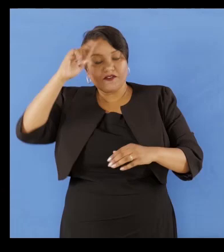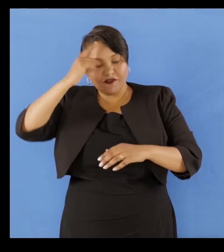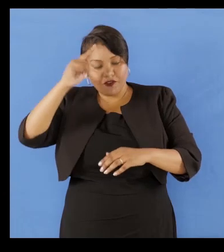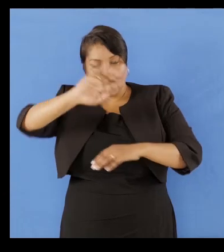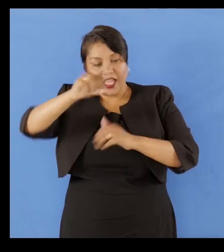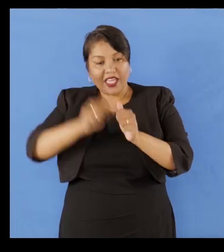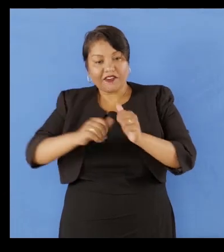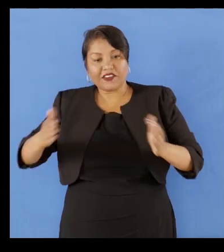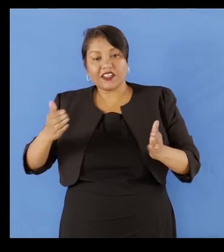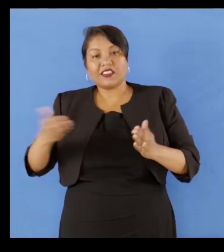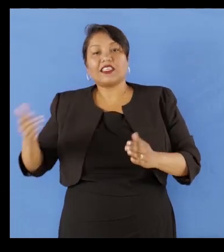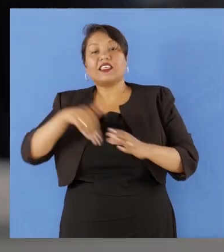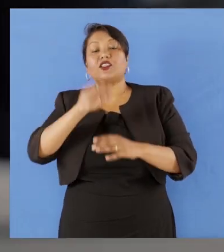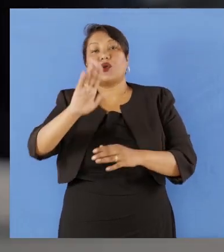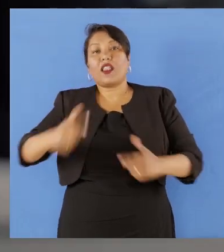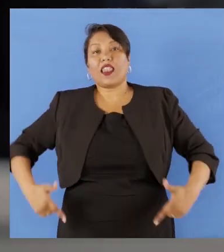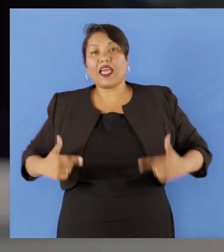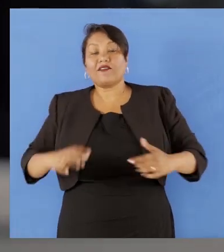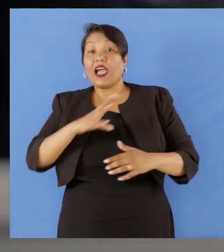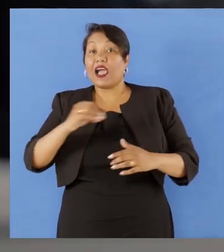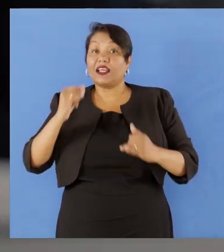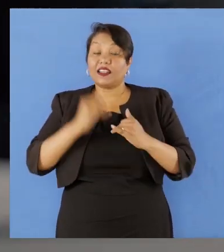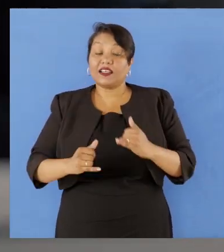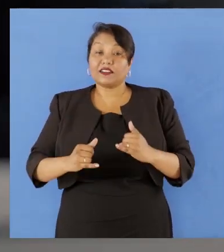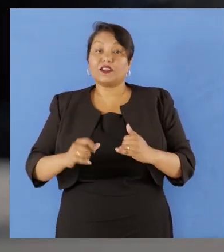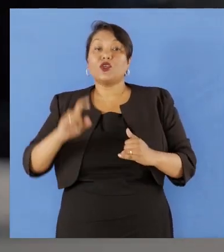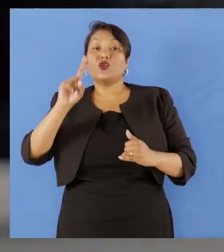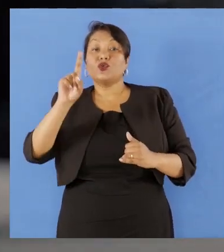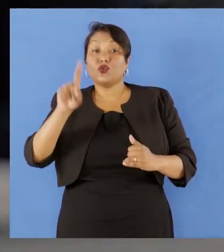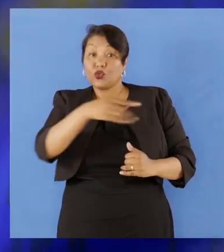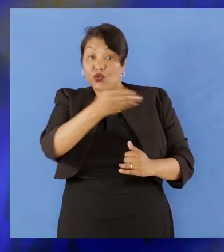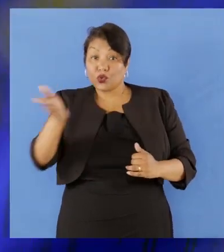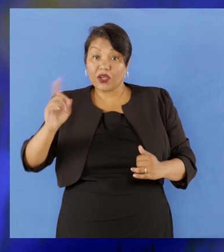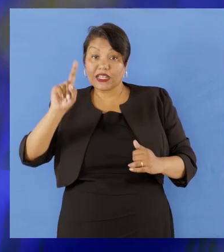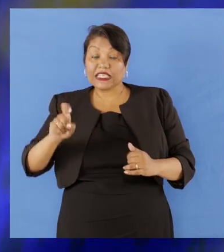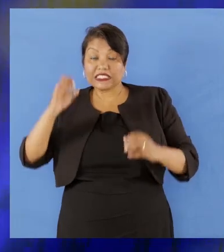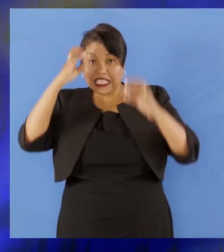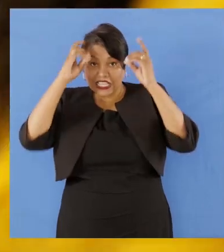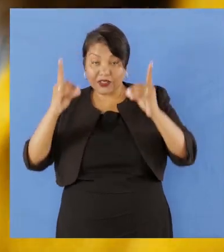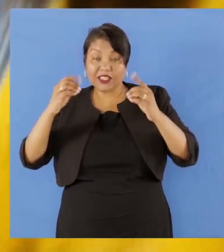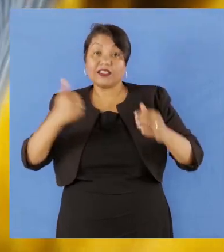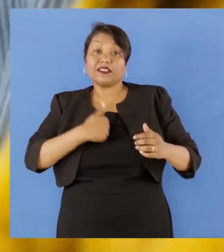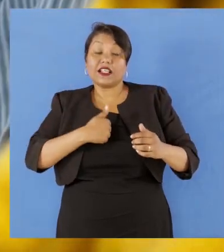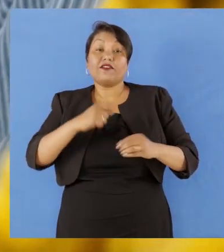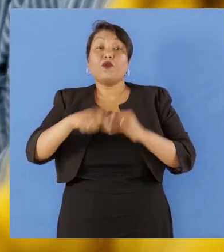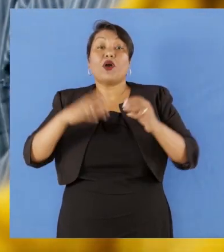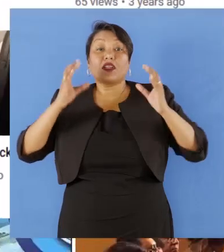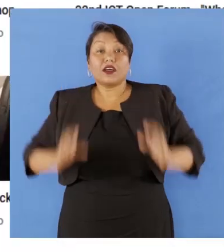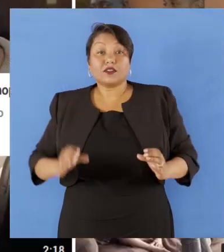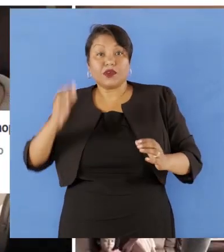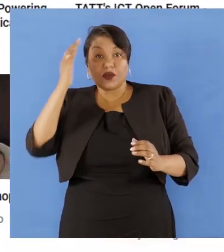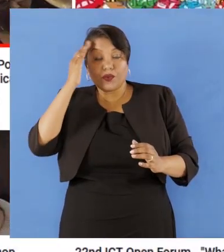exercising your right and power of choice, acknowledging that consumer awareness should be a lifestyle rather than a last resort to